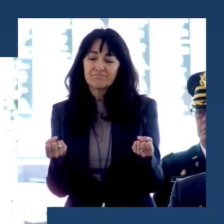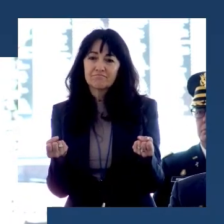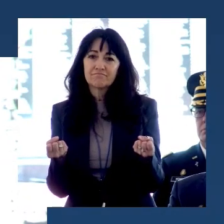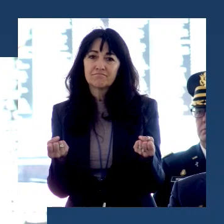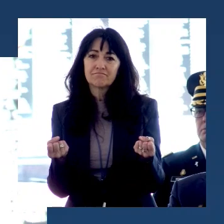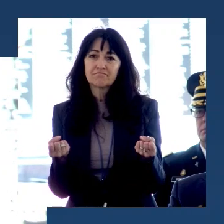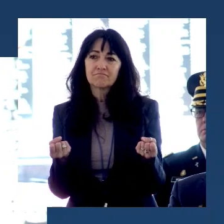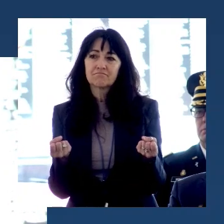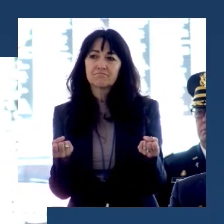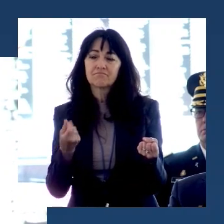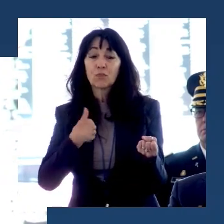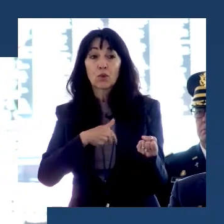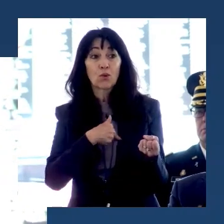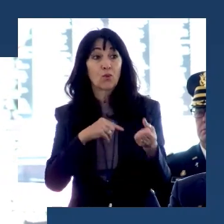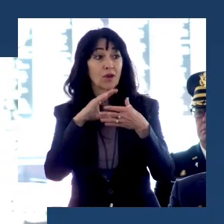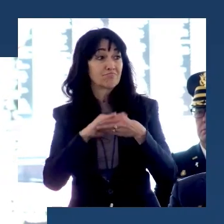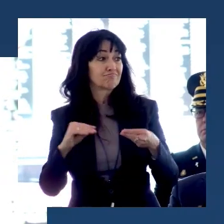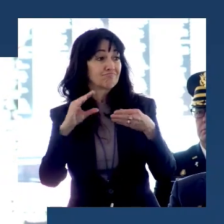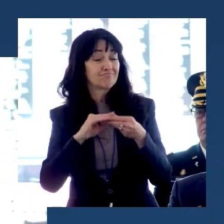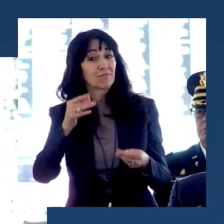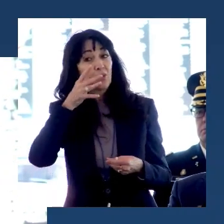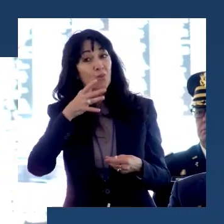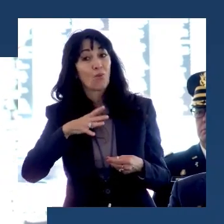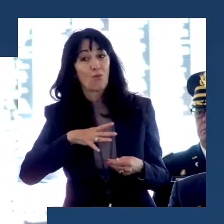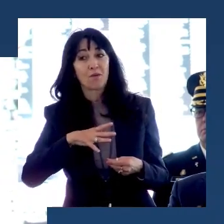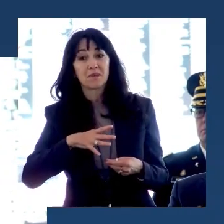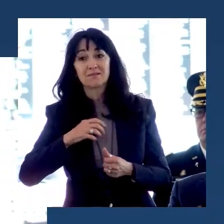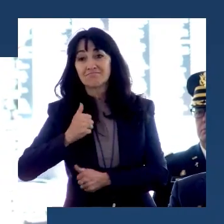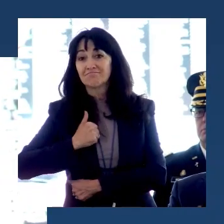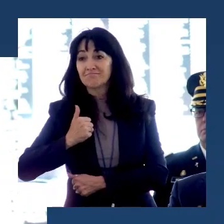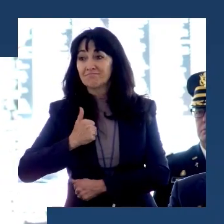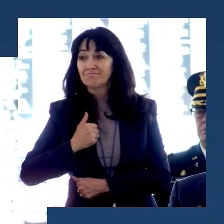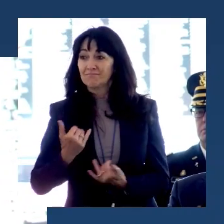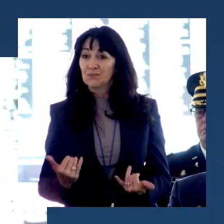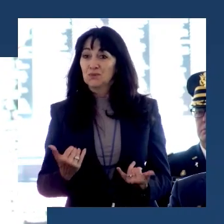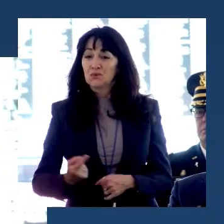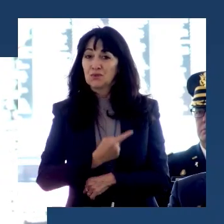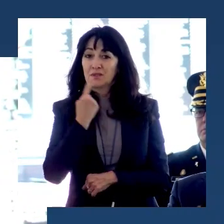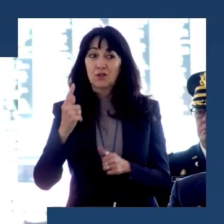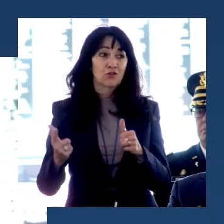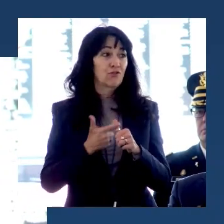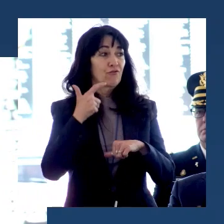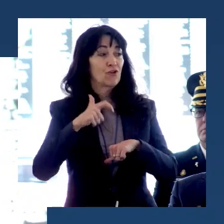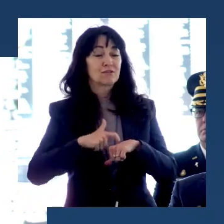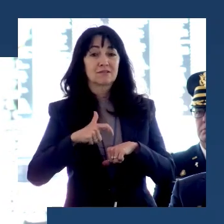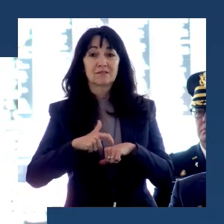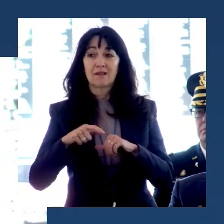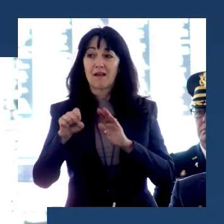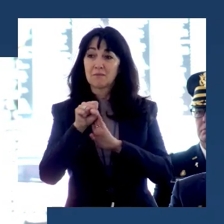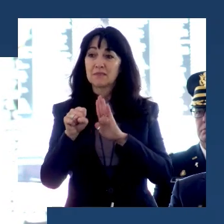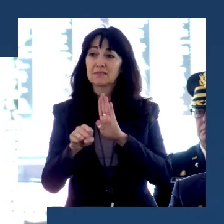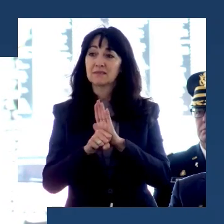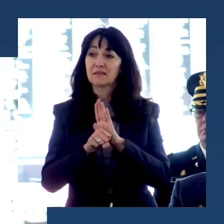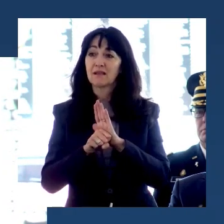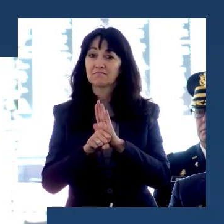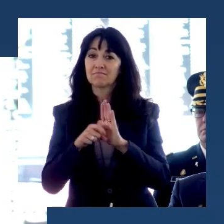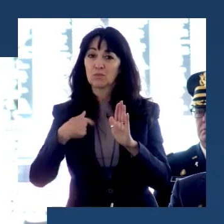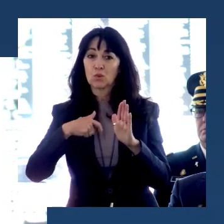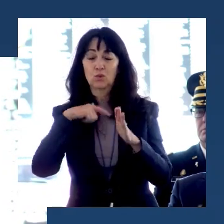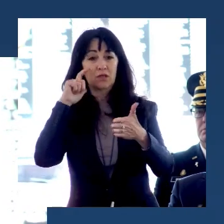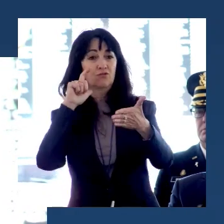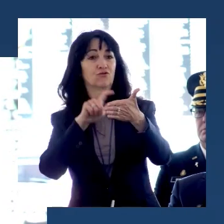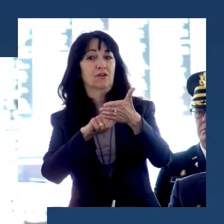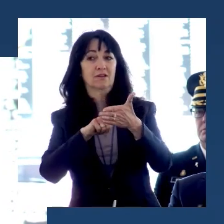We talked a lot about women veterans today. This is the first time as a state we've come to recognize women veterans.